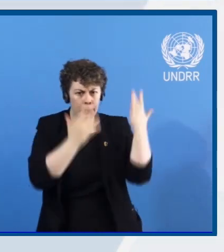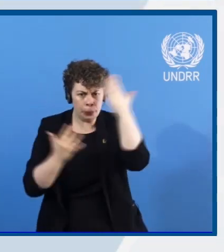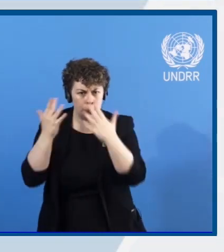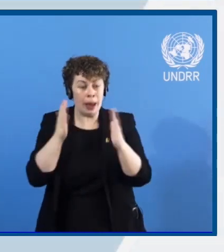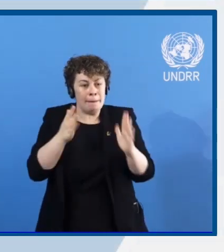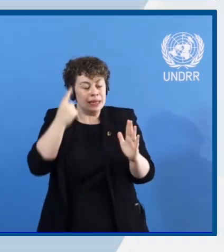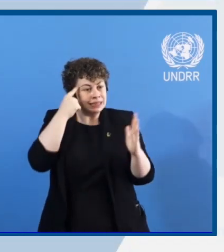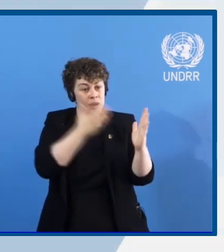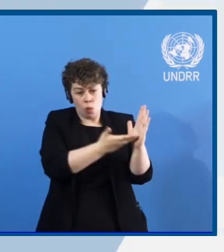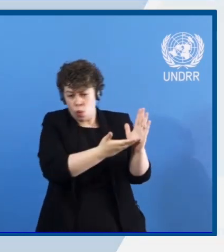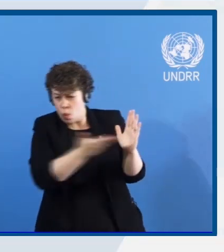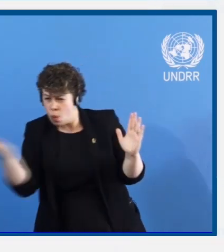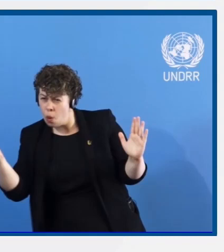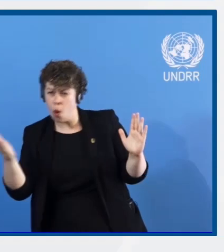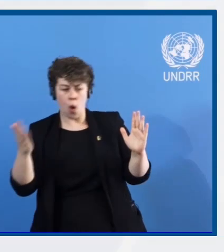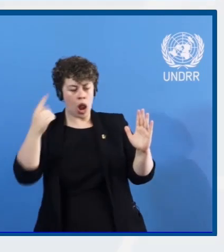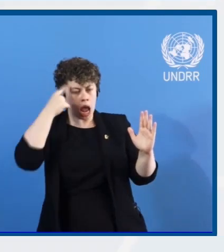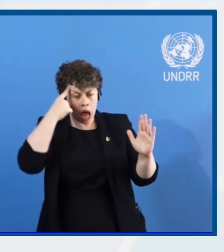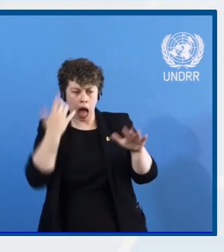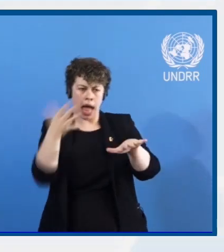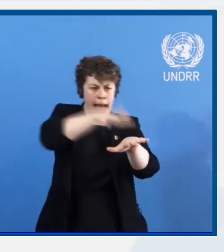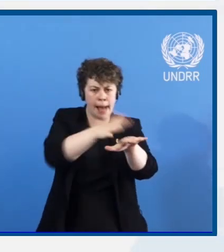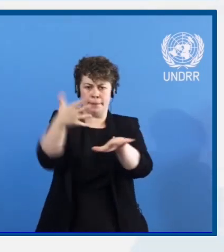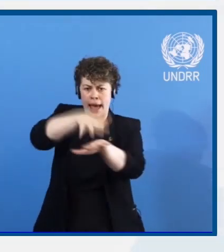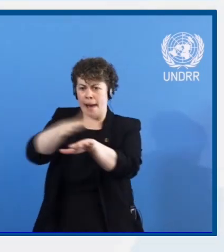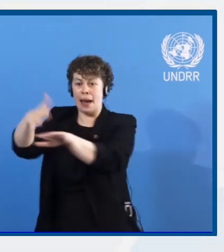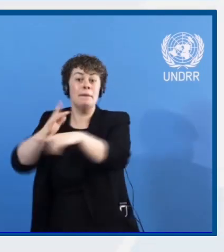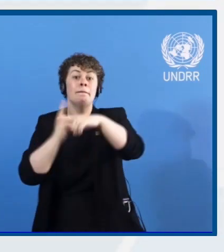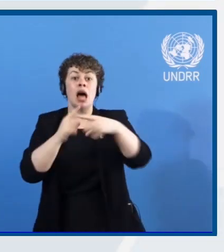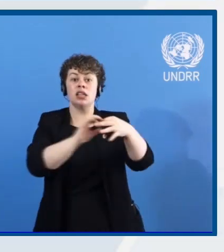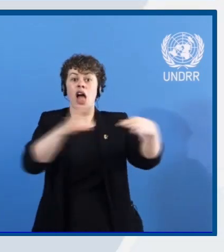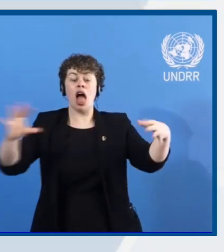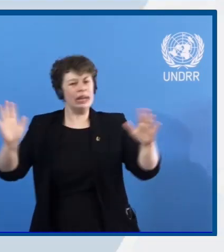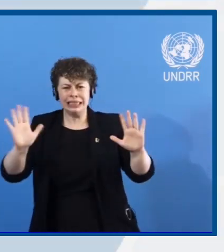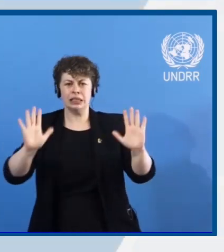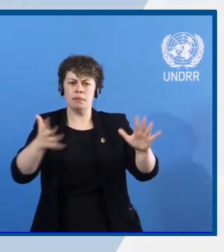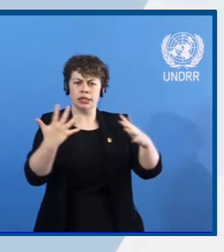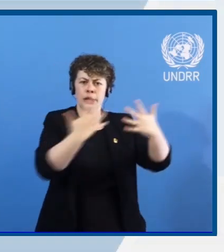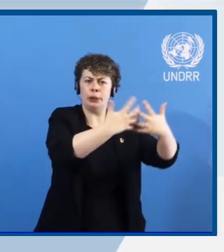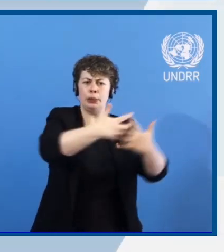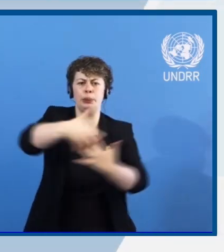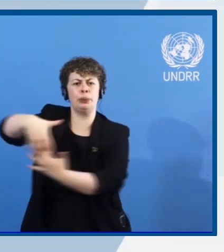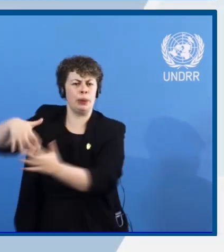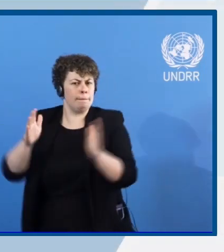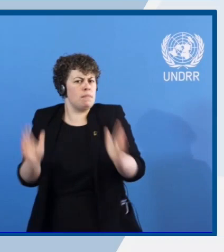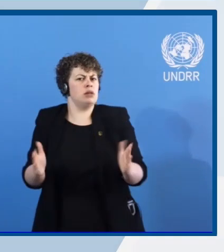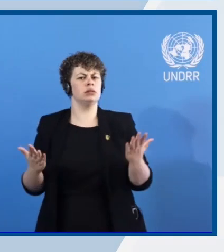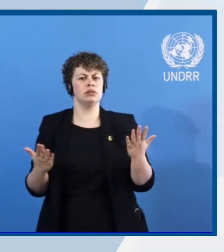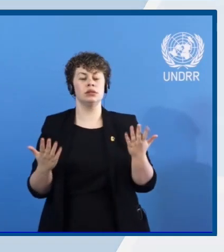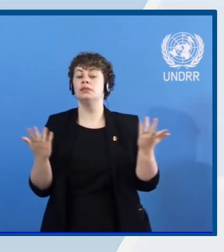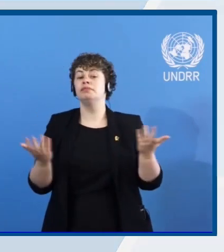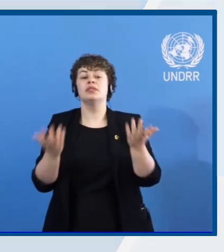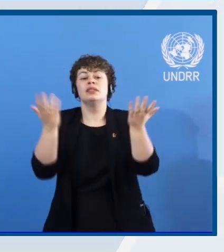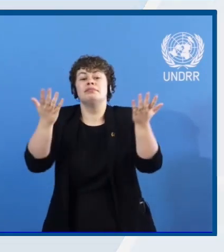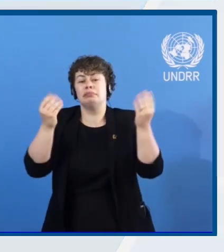the adaptation metrics, that those strategies talk to each other. So sectors like infrastructure,